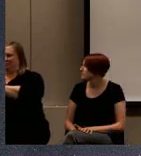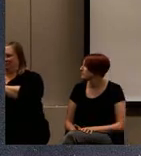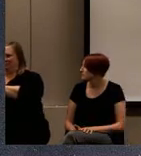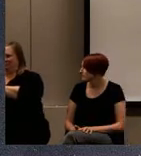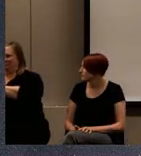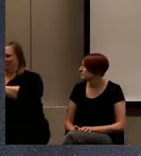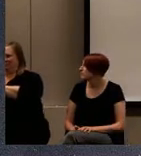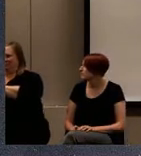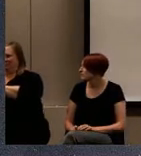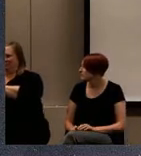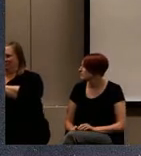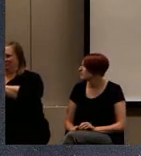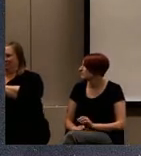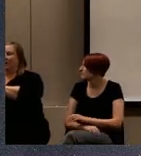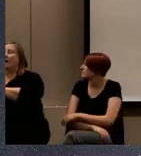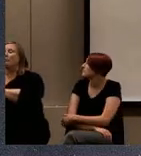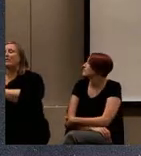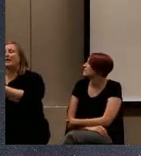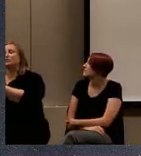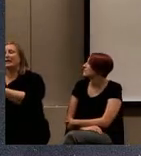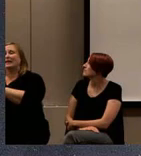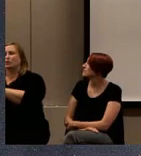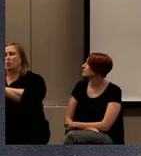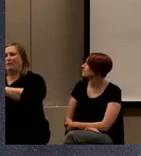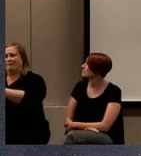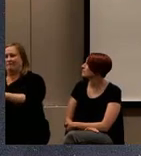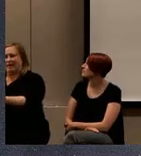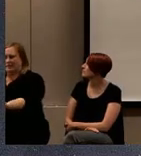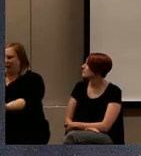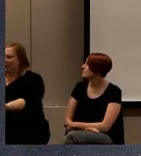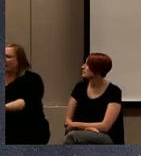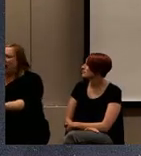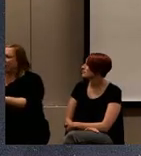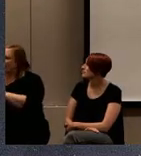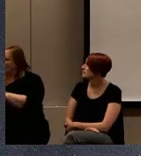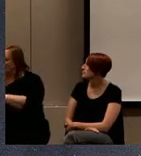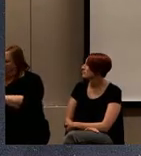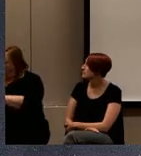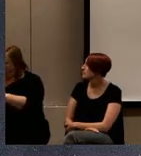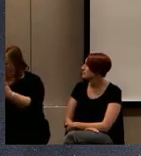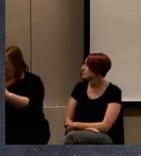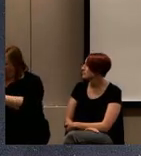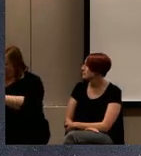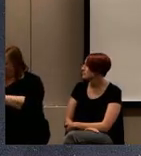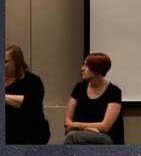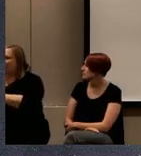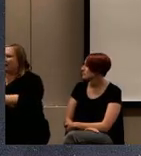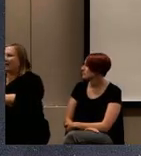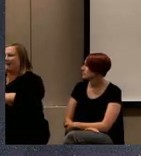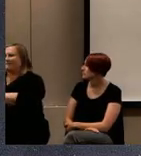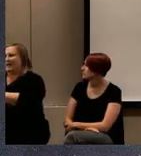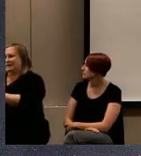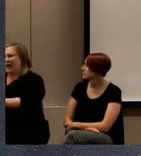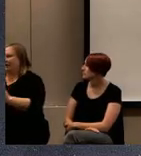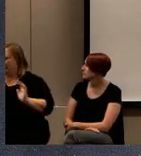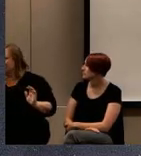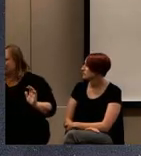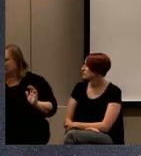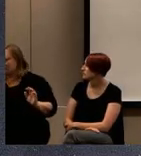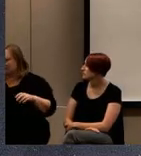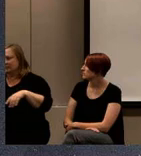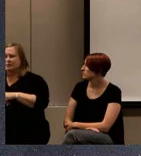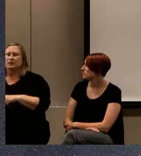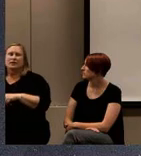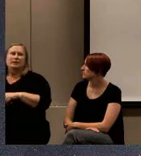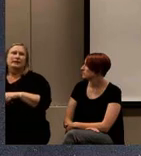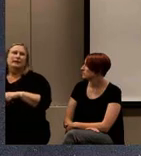this is in terms of fatalities in crashes, not in the number of crashes themselves. So this, again, speaks more towards the fact that it's